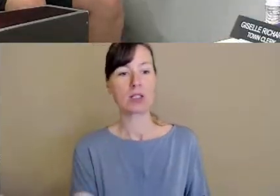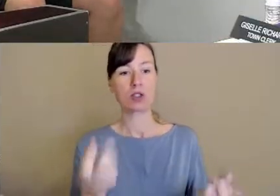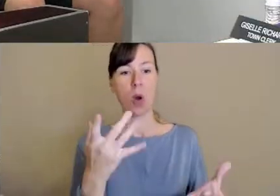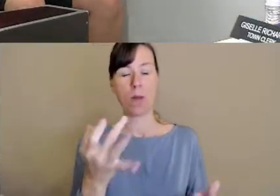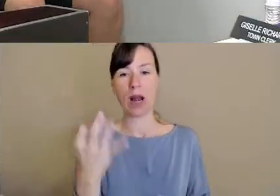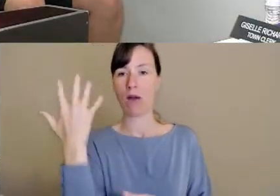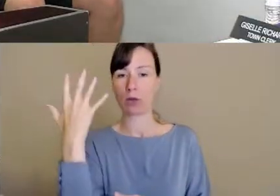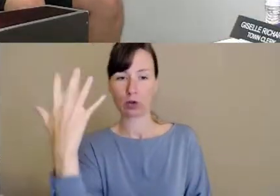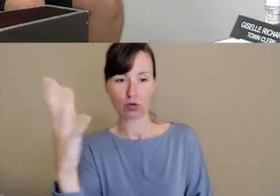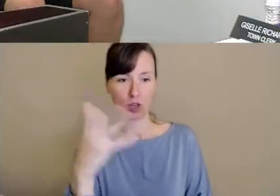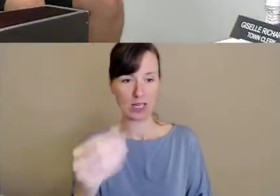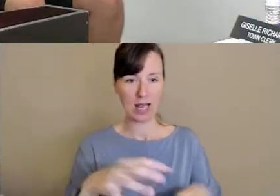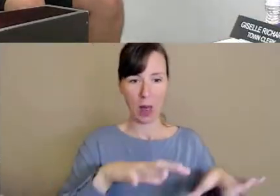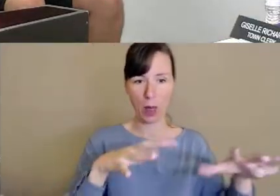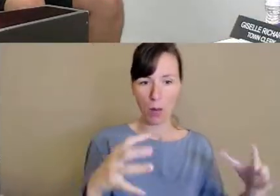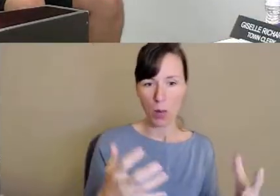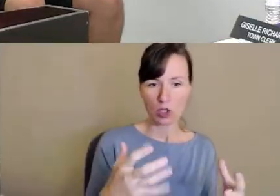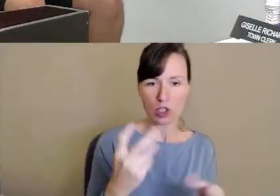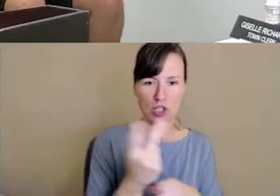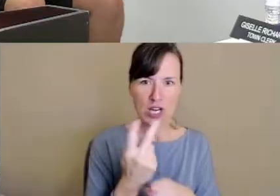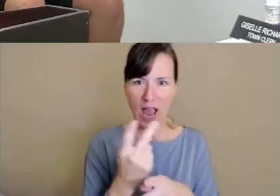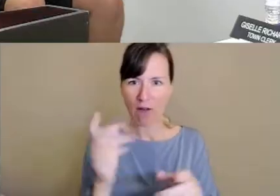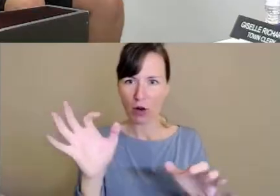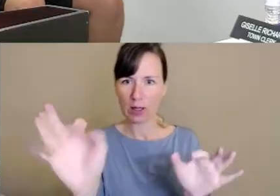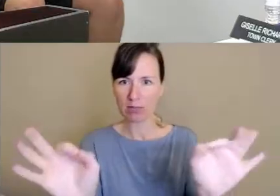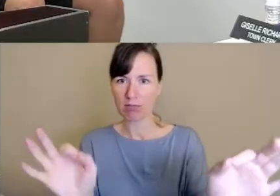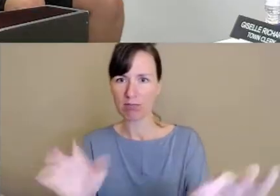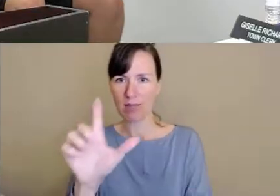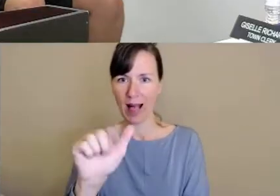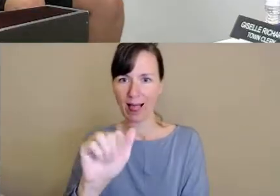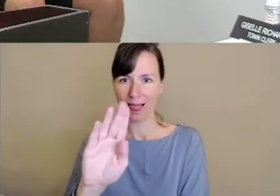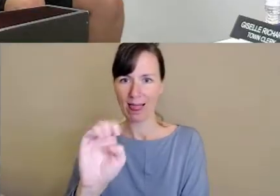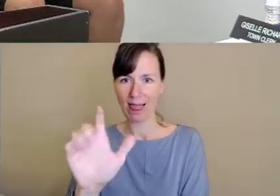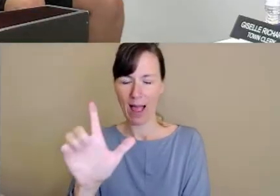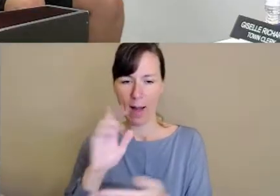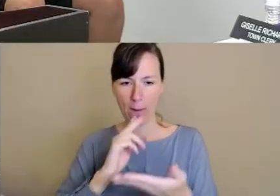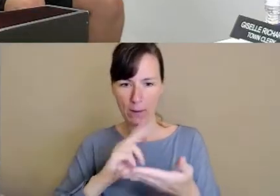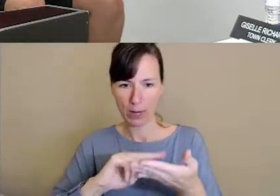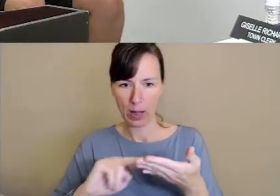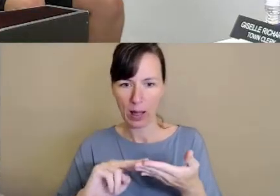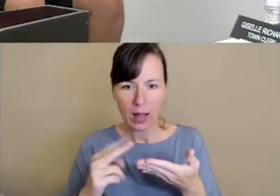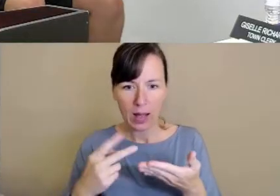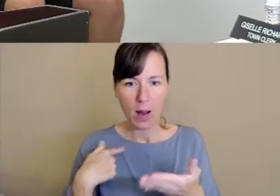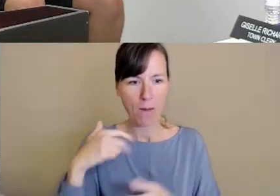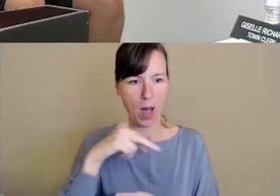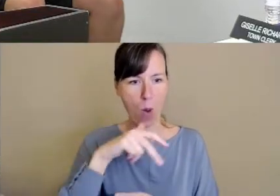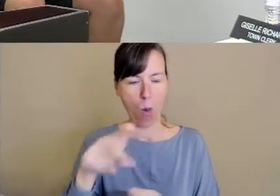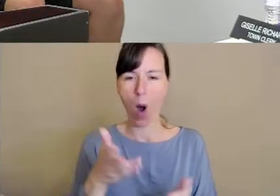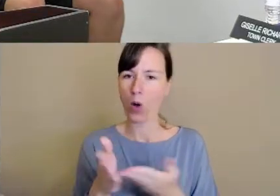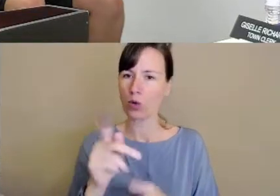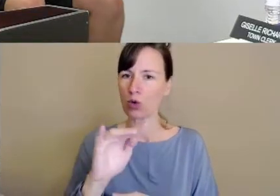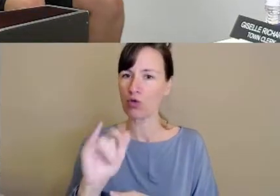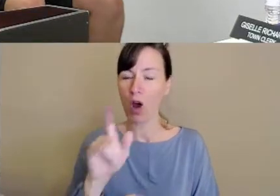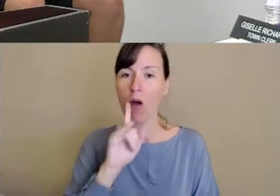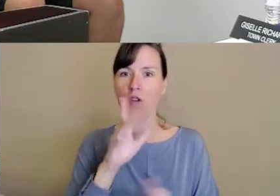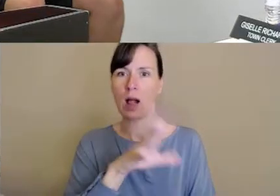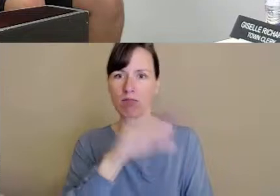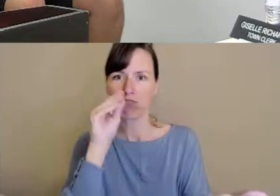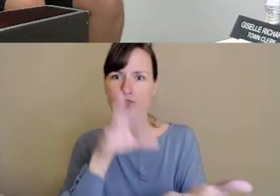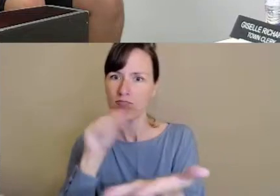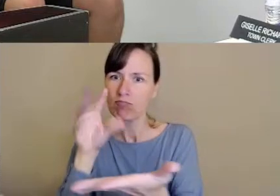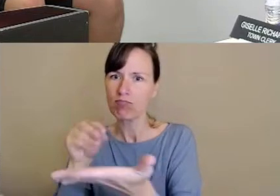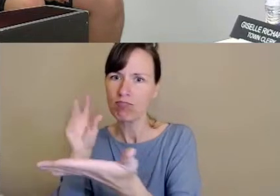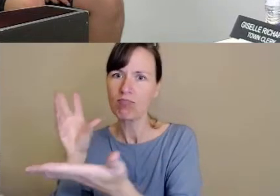Trail is a jewel in Cheverly's crown and treasure to all residents. It's another shining example of the heroic and